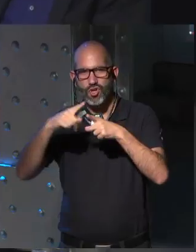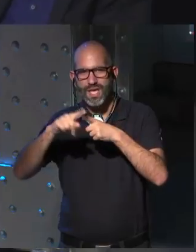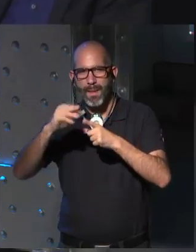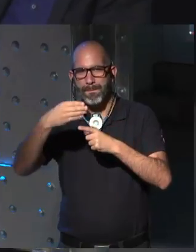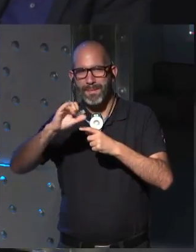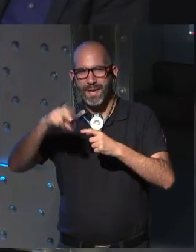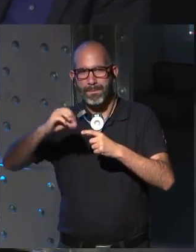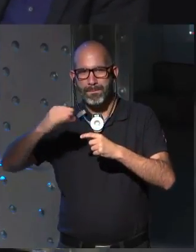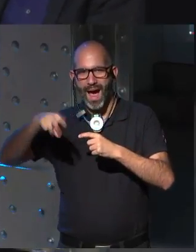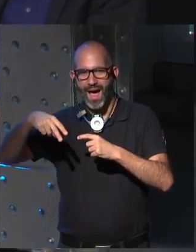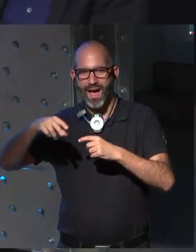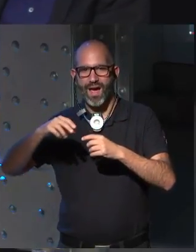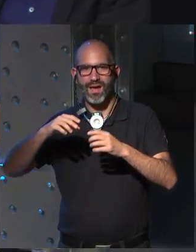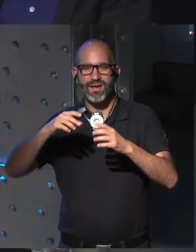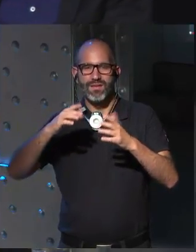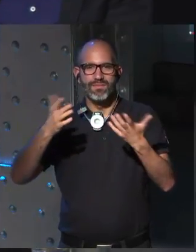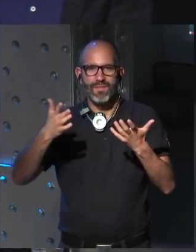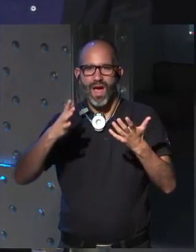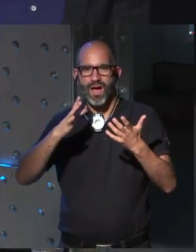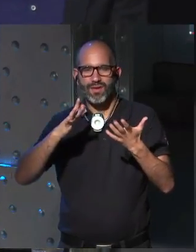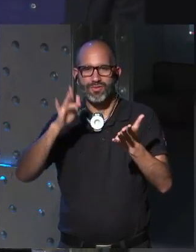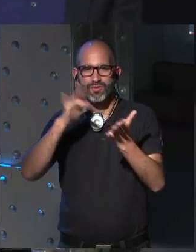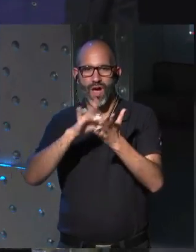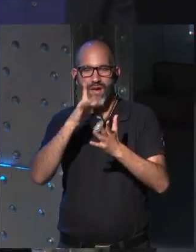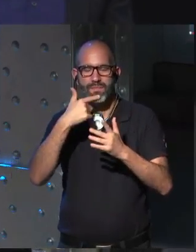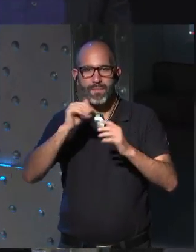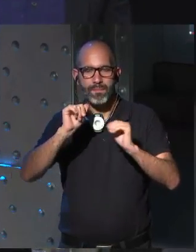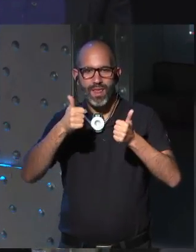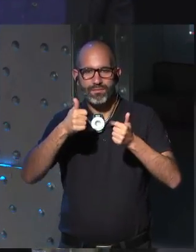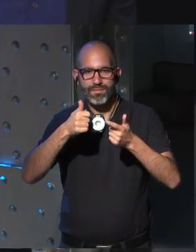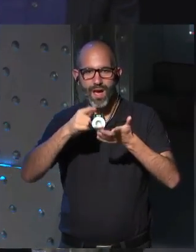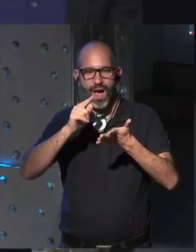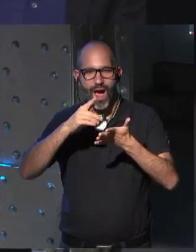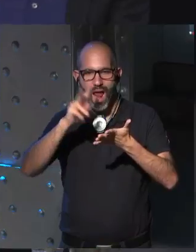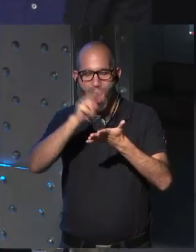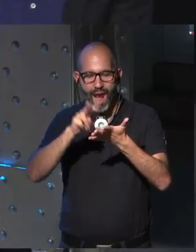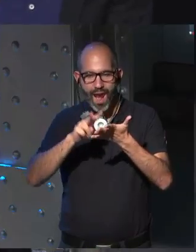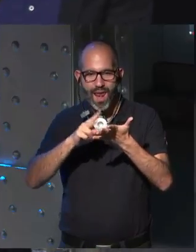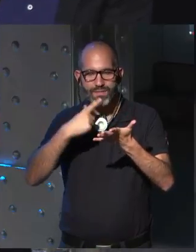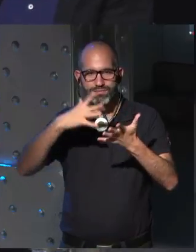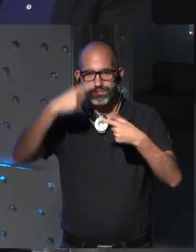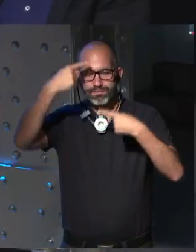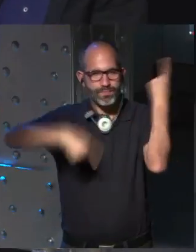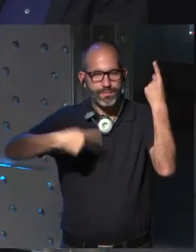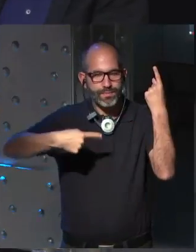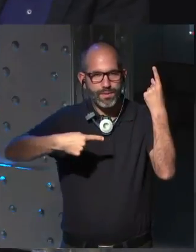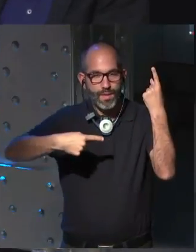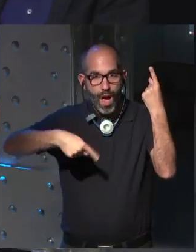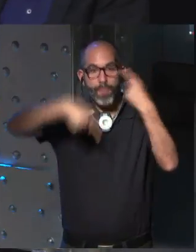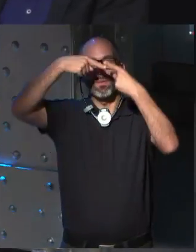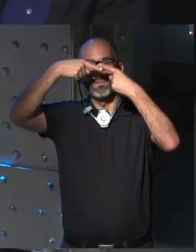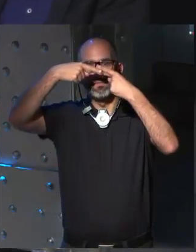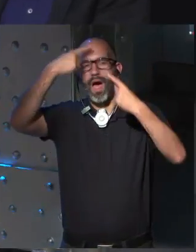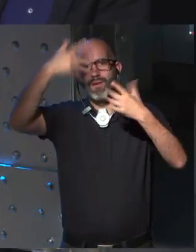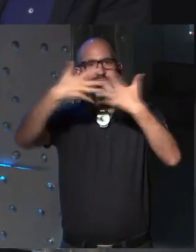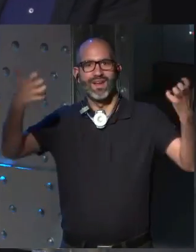opposite of writer's block. It actually made me want to write more. Because, yeah, I mean, I won't go into too much detail what